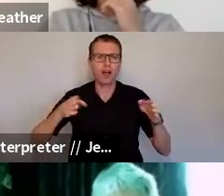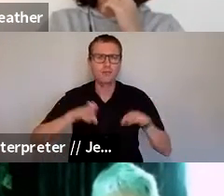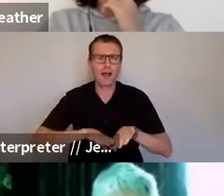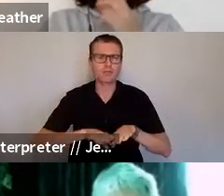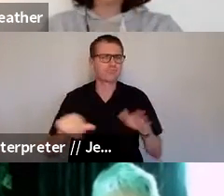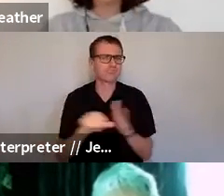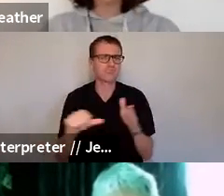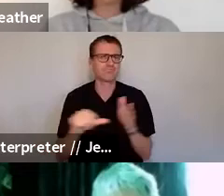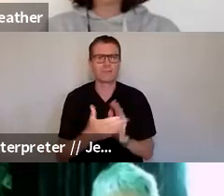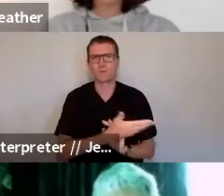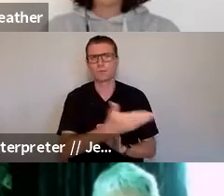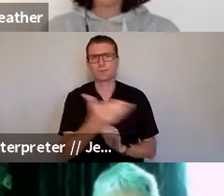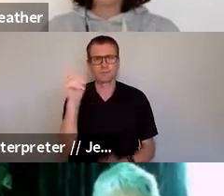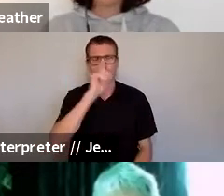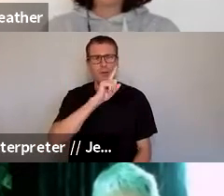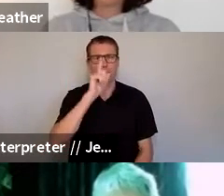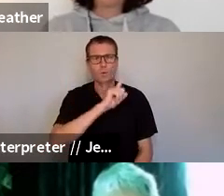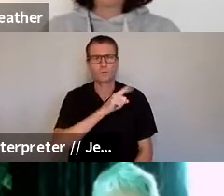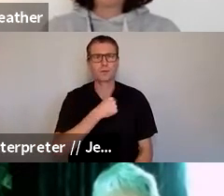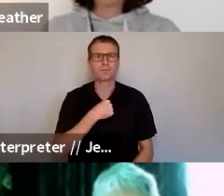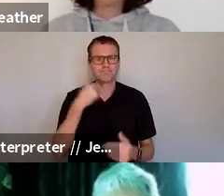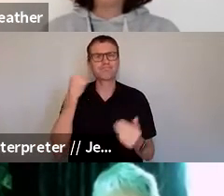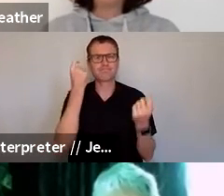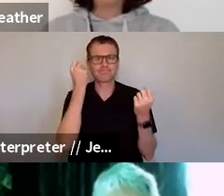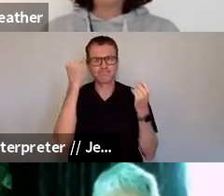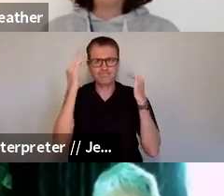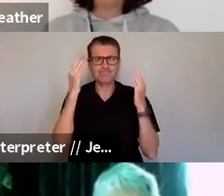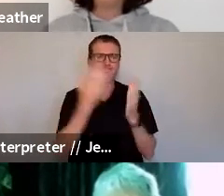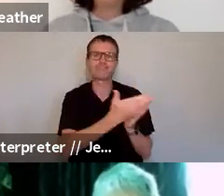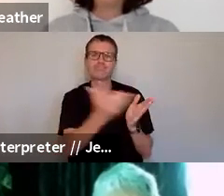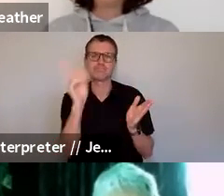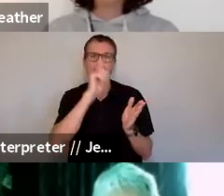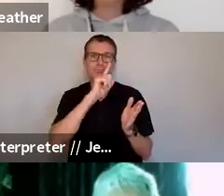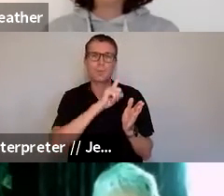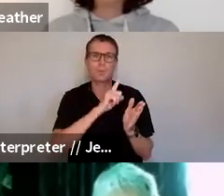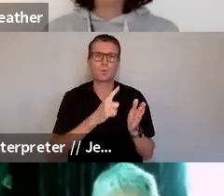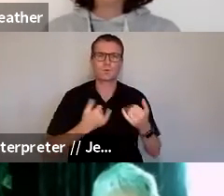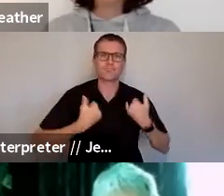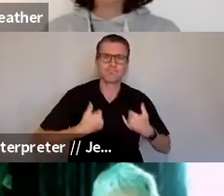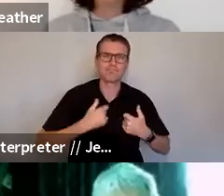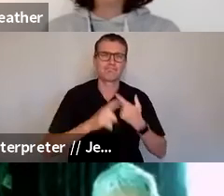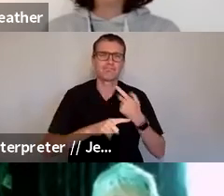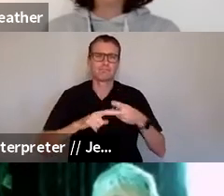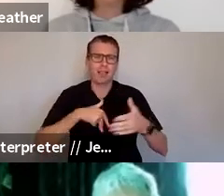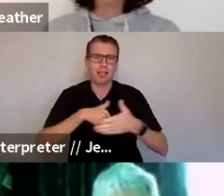that are facing hardship, illness, and in some cases having to say goodbye to people without being there.